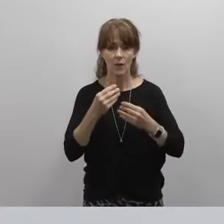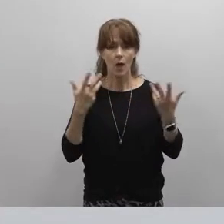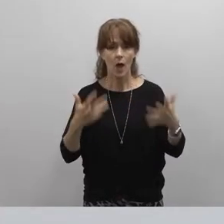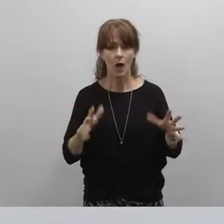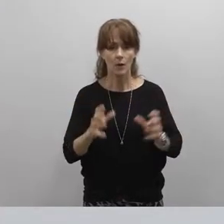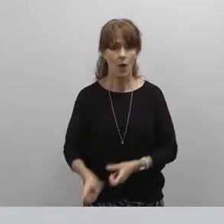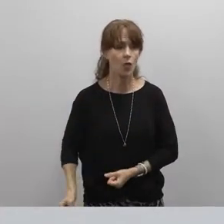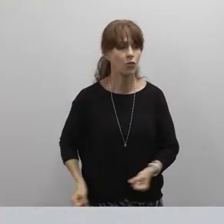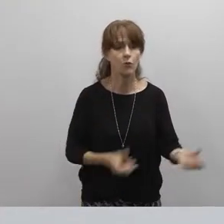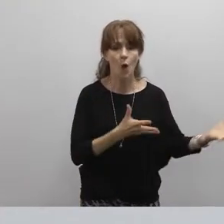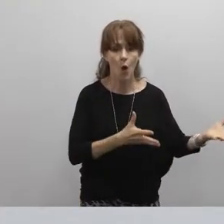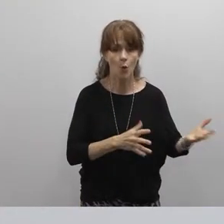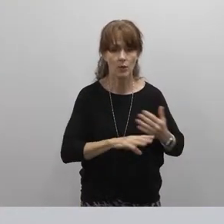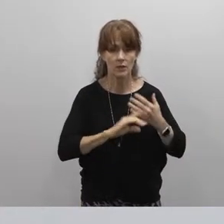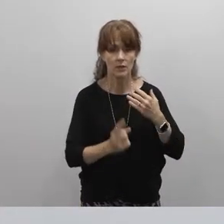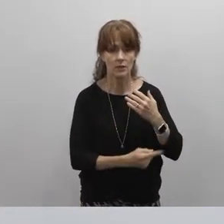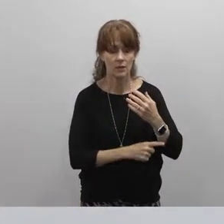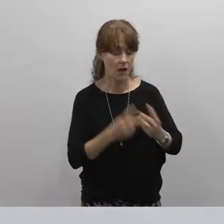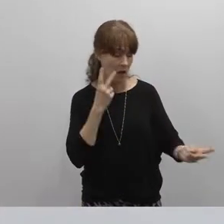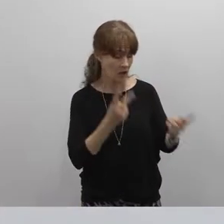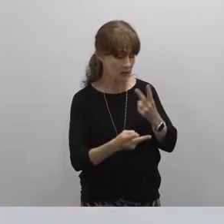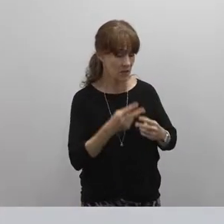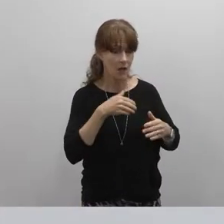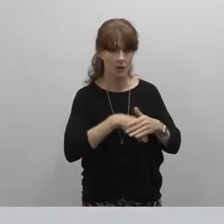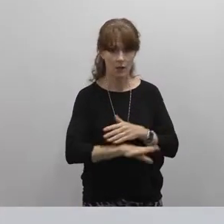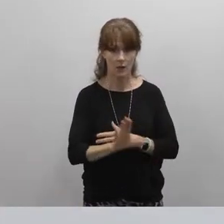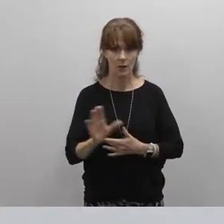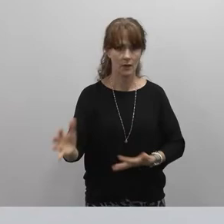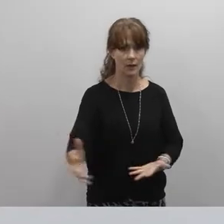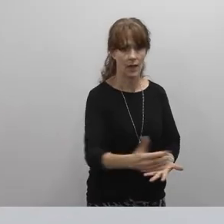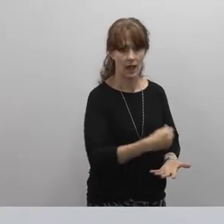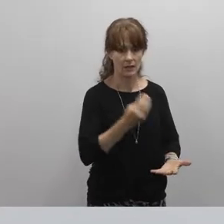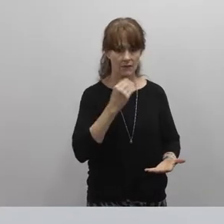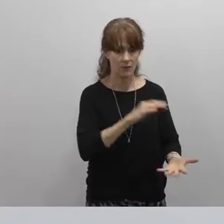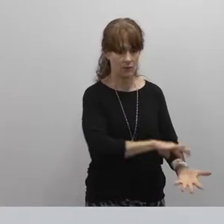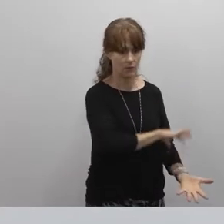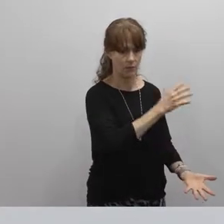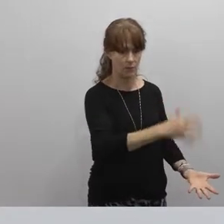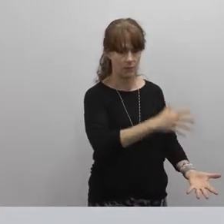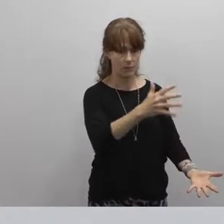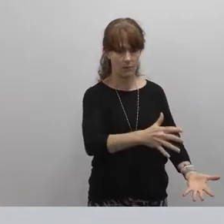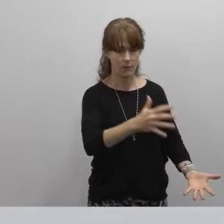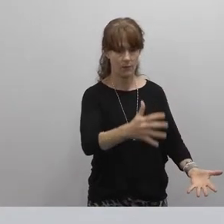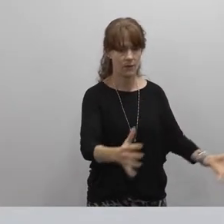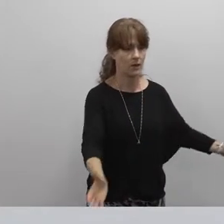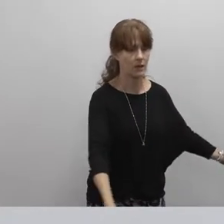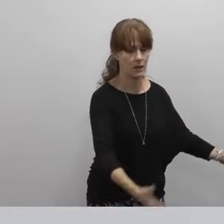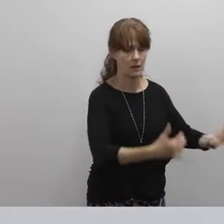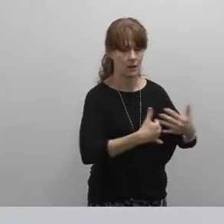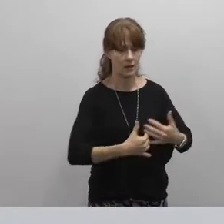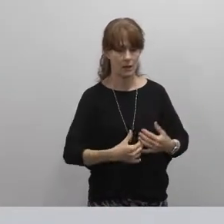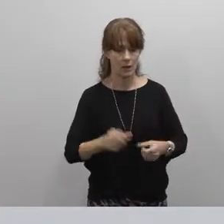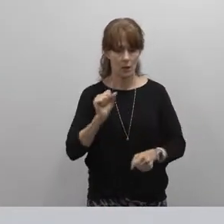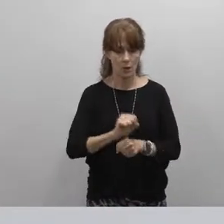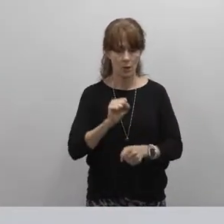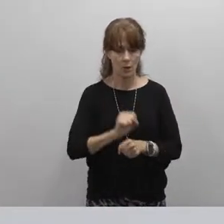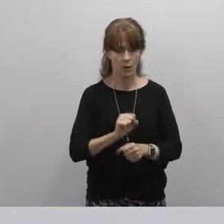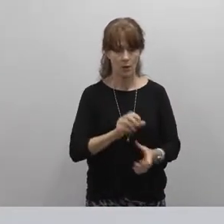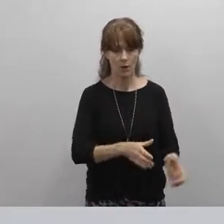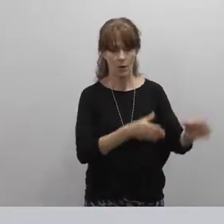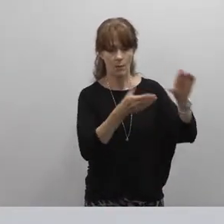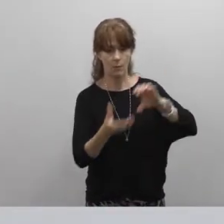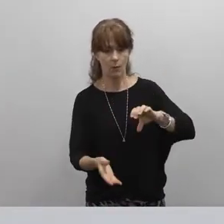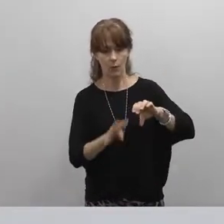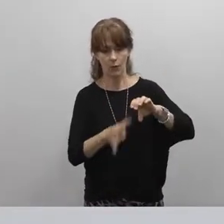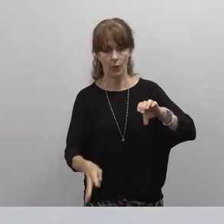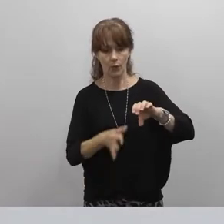being thrown away. As I saw when I walk in to collect the food, and CAF workers were actually pouring milk down